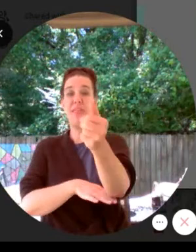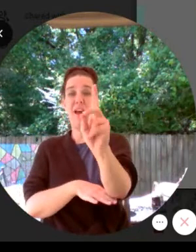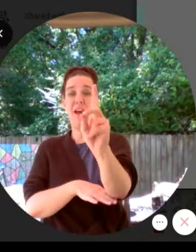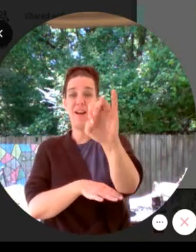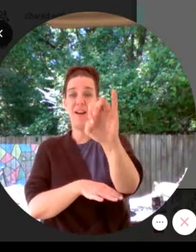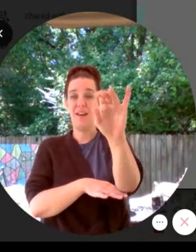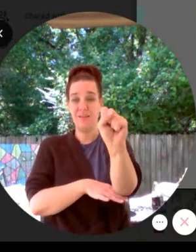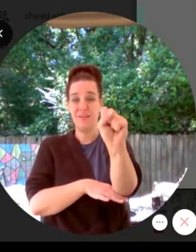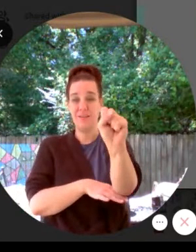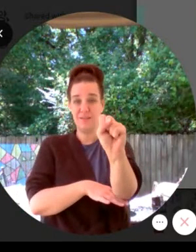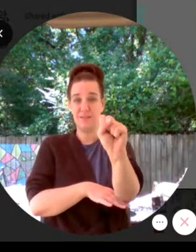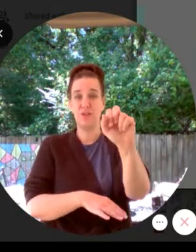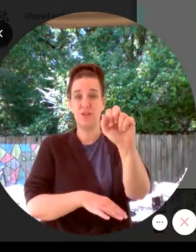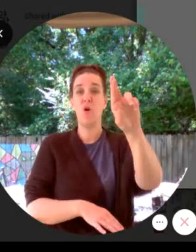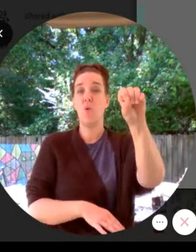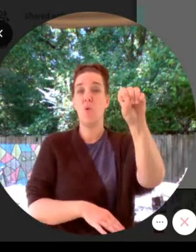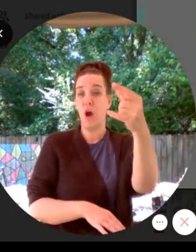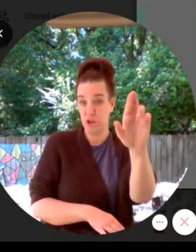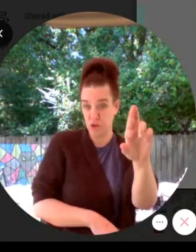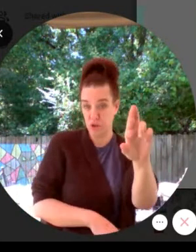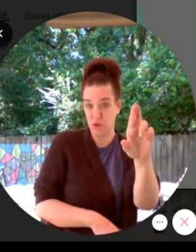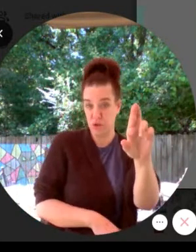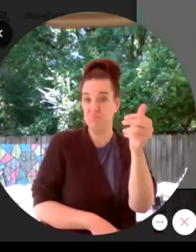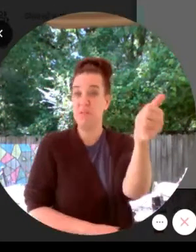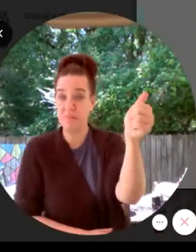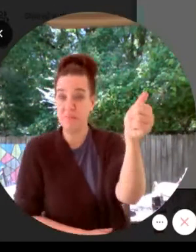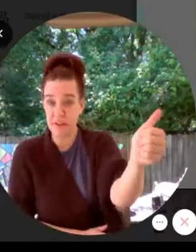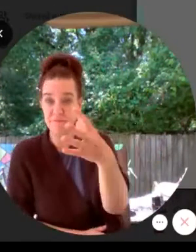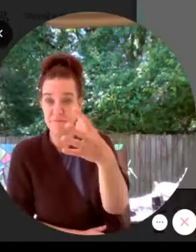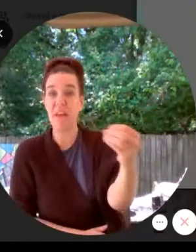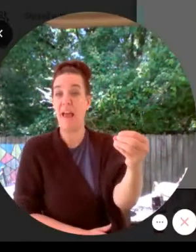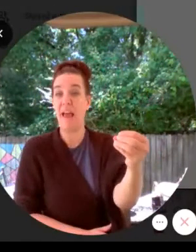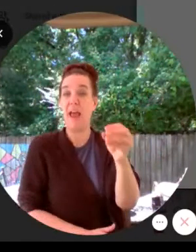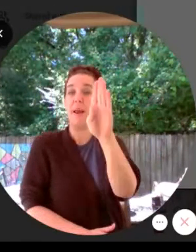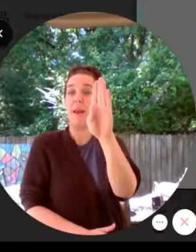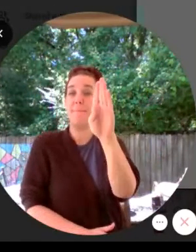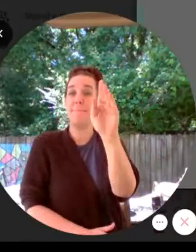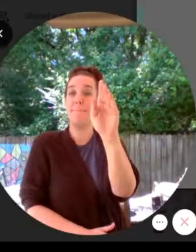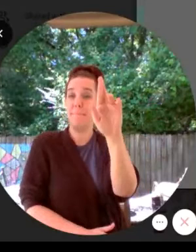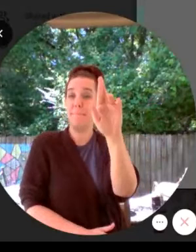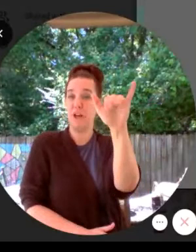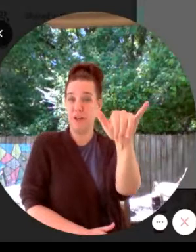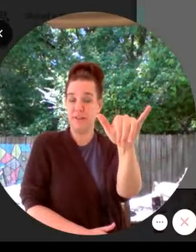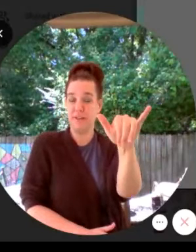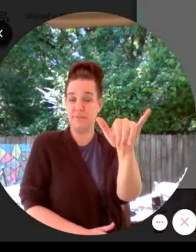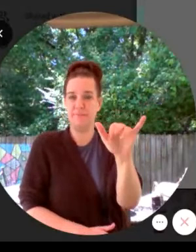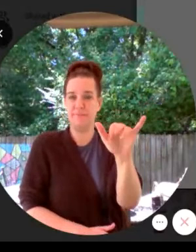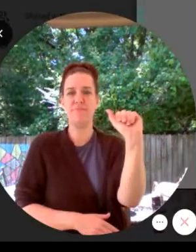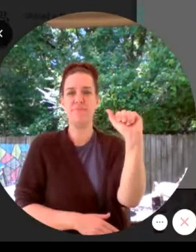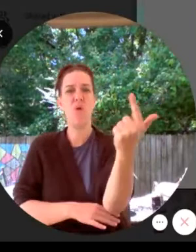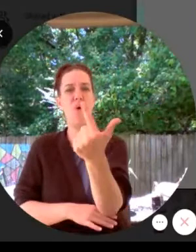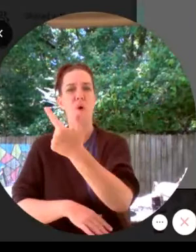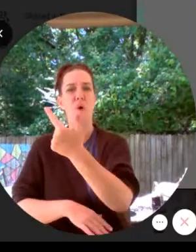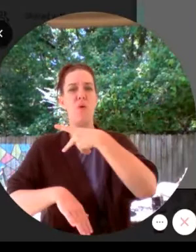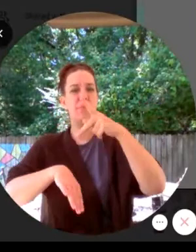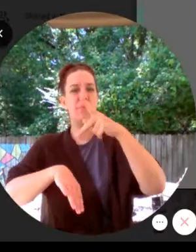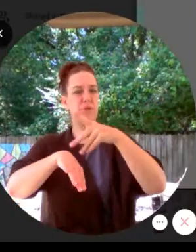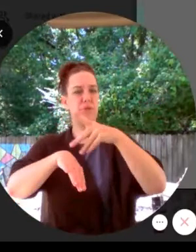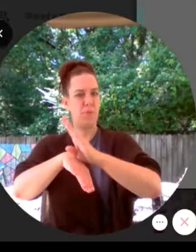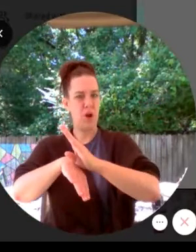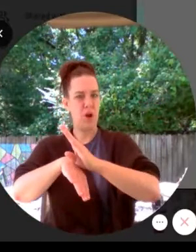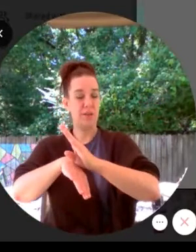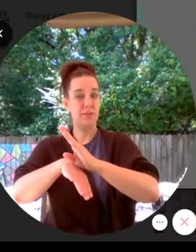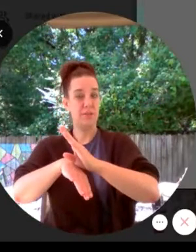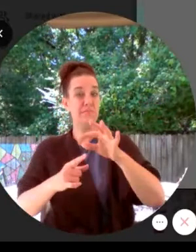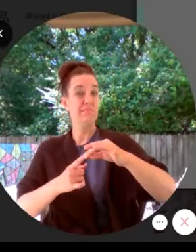Roger, himself, and Barry. All the principal Barkins,